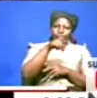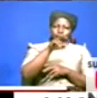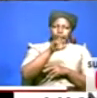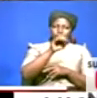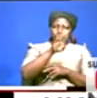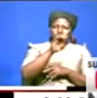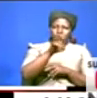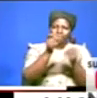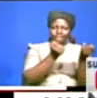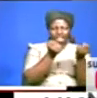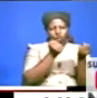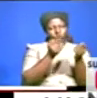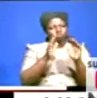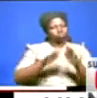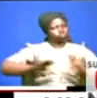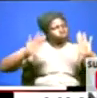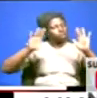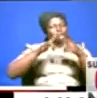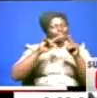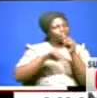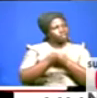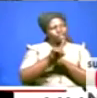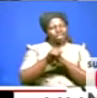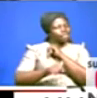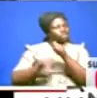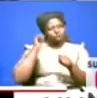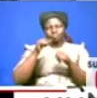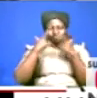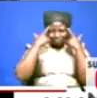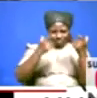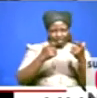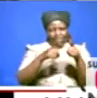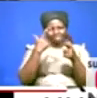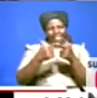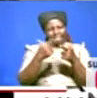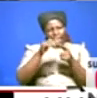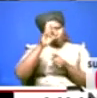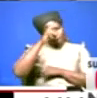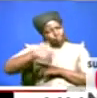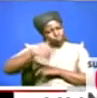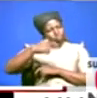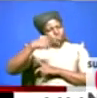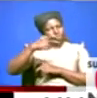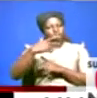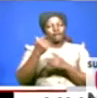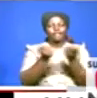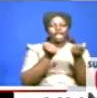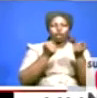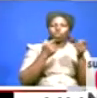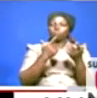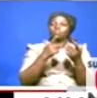order, forcing police officers to shoot the tires of the vehicle to stop them. Lumati said the two escaped, leaving the driver, who